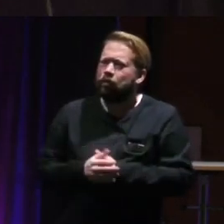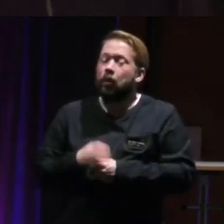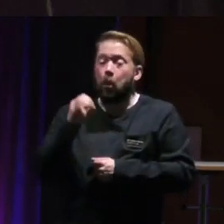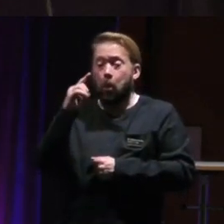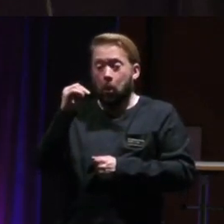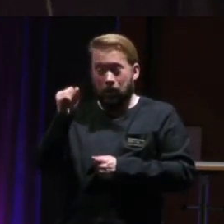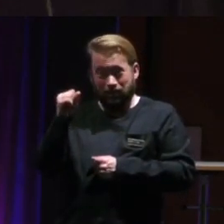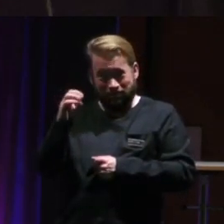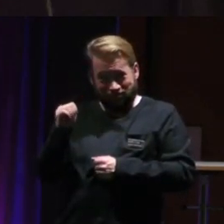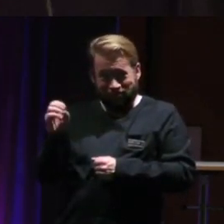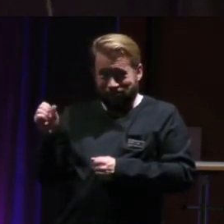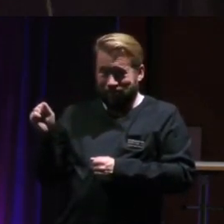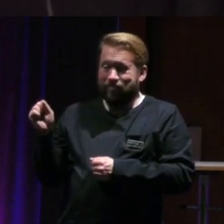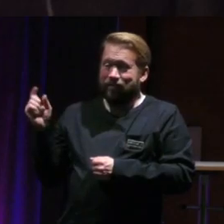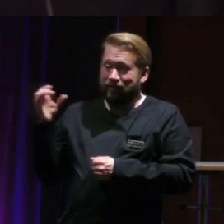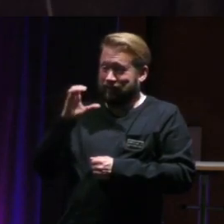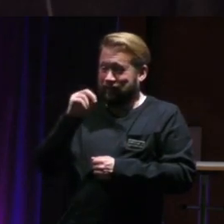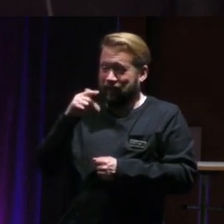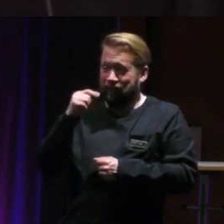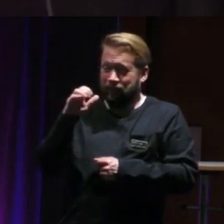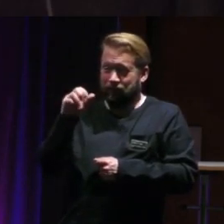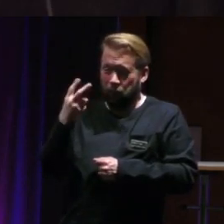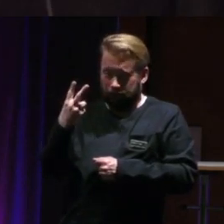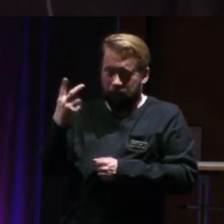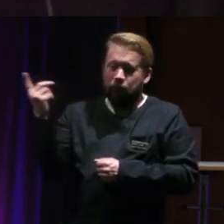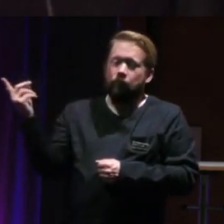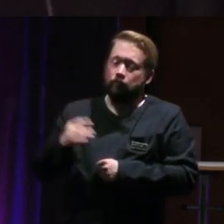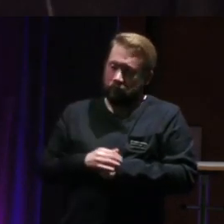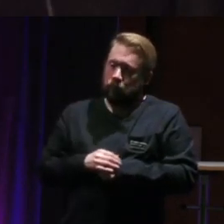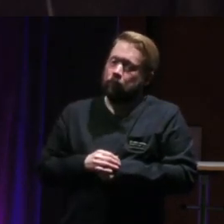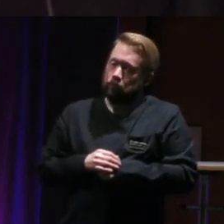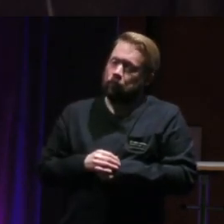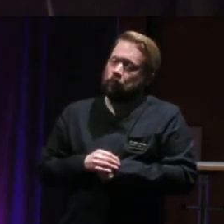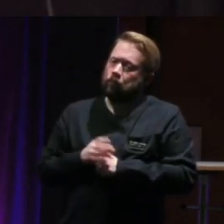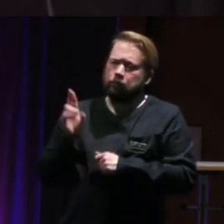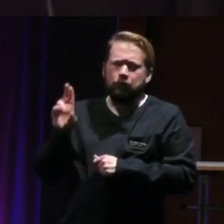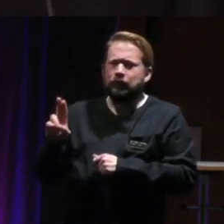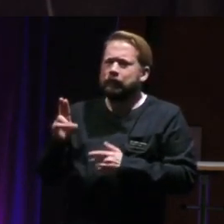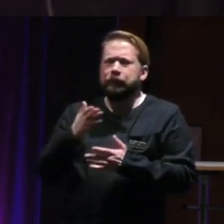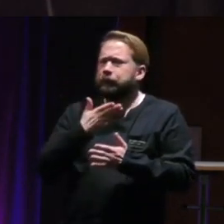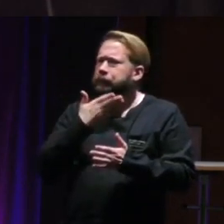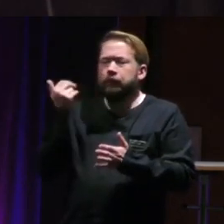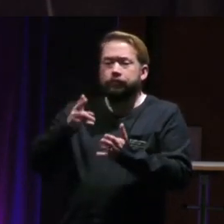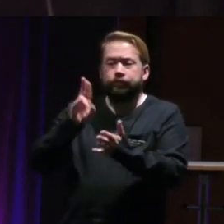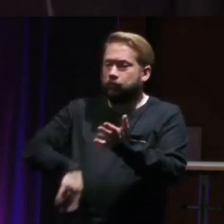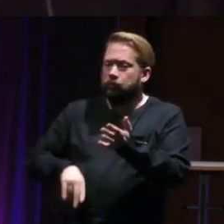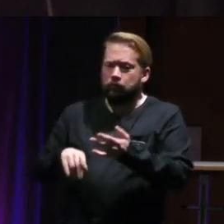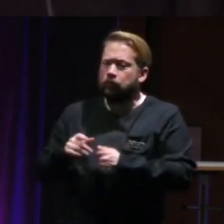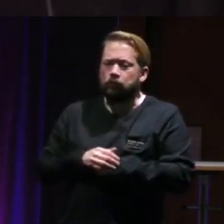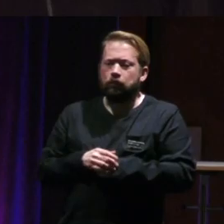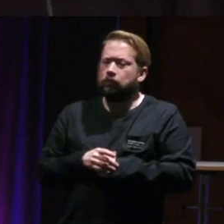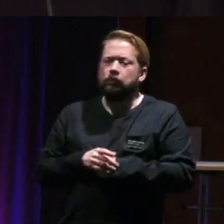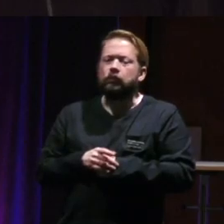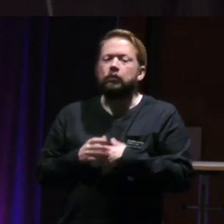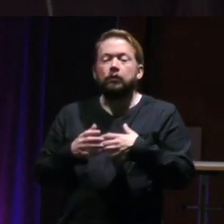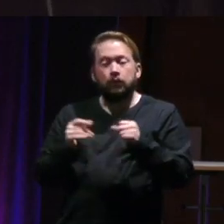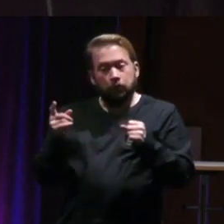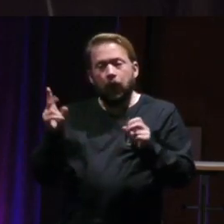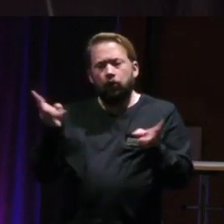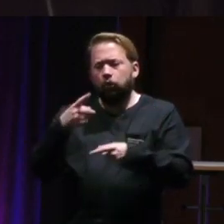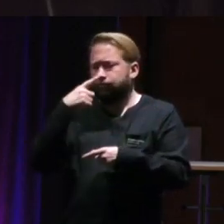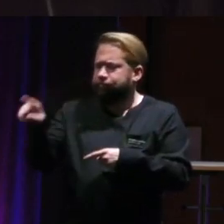speak in several minutes. He didn't write that he is guilty, but he was also tortured,